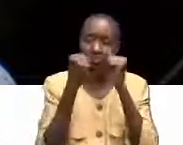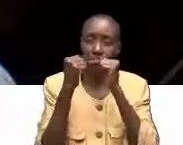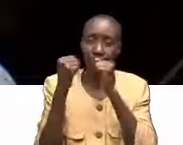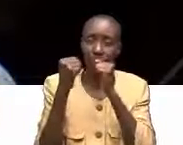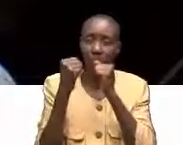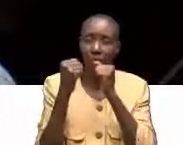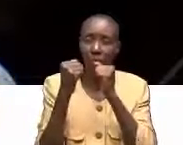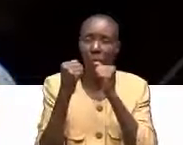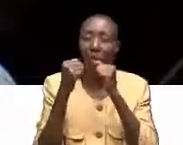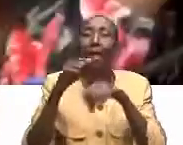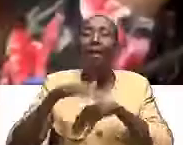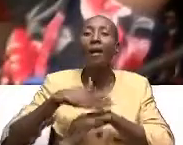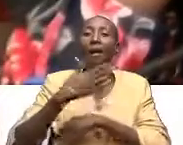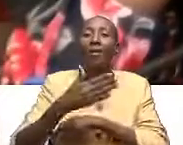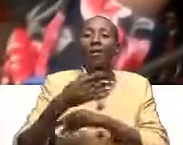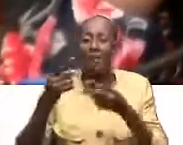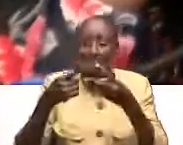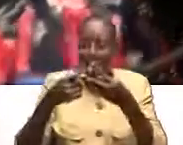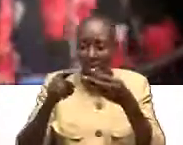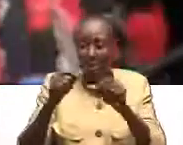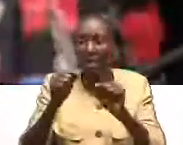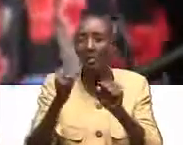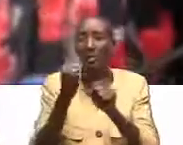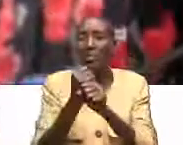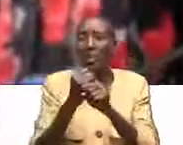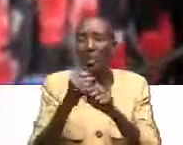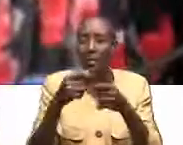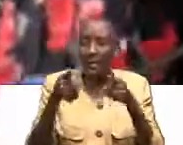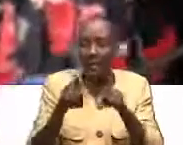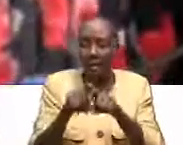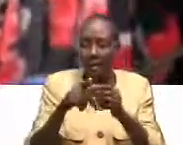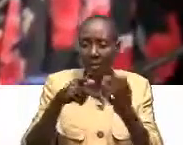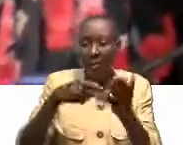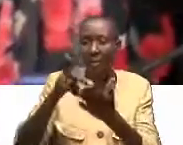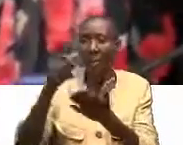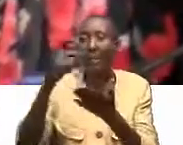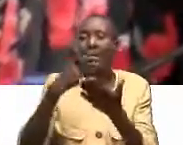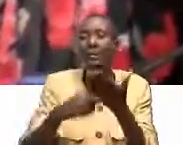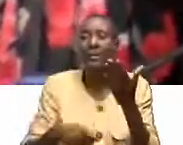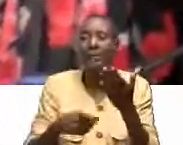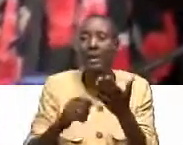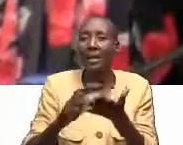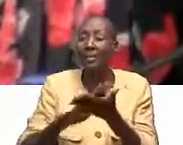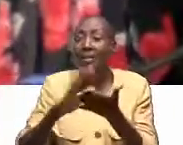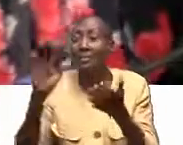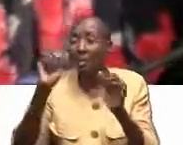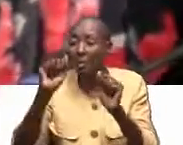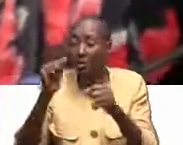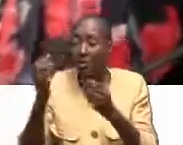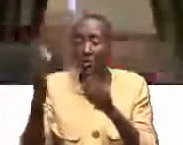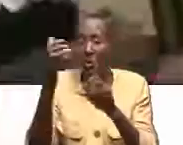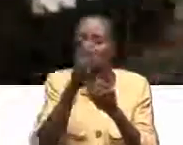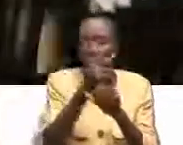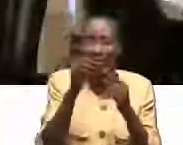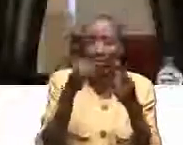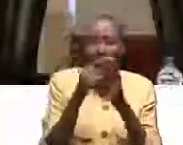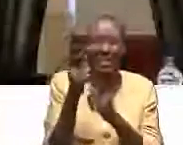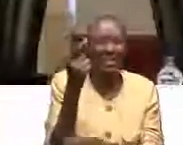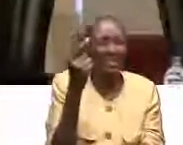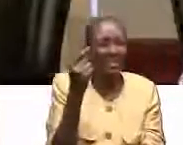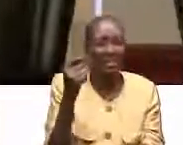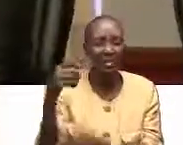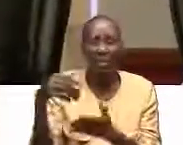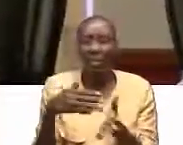start doing the same. There's so much that we can do, but there's so little that is given to us to implement. Kilio